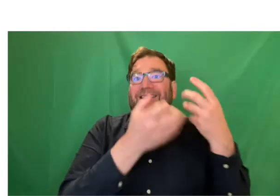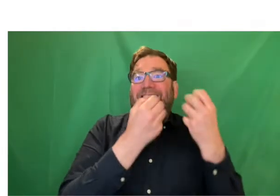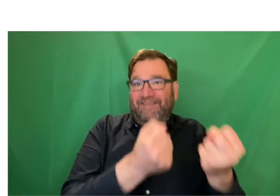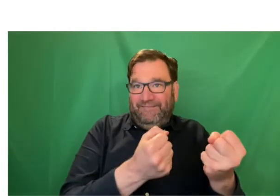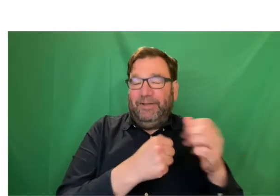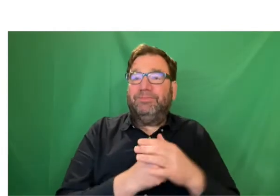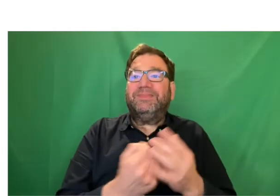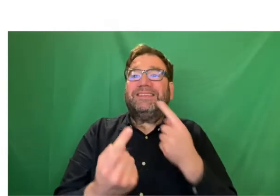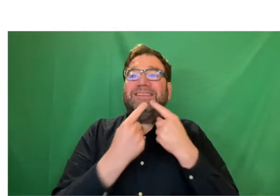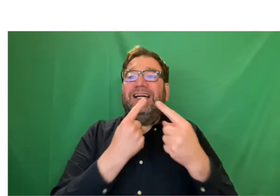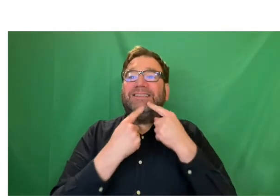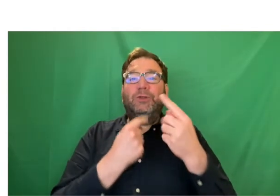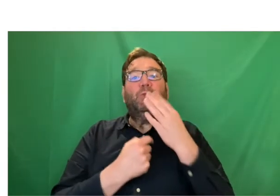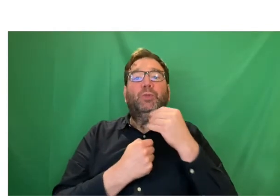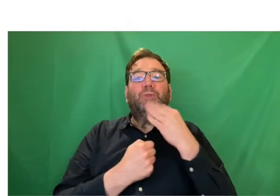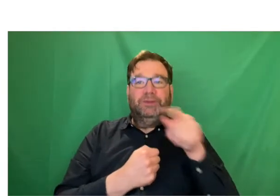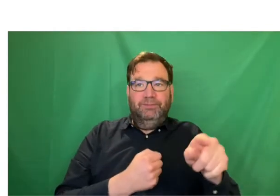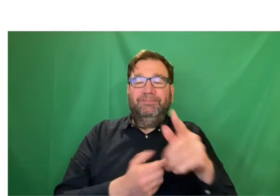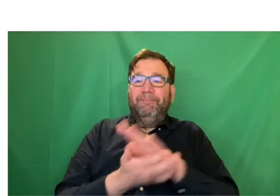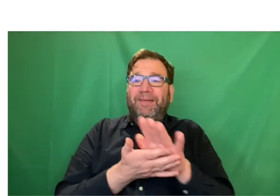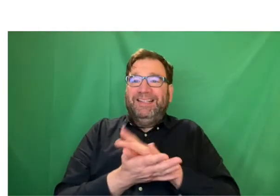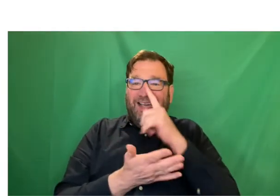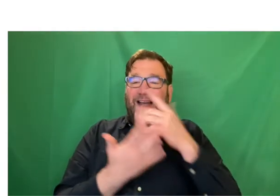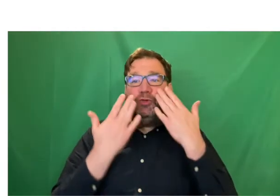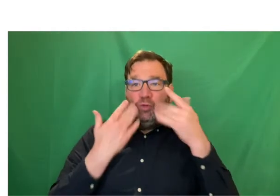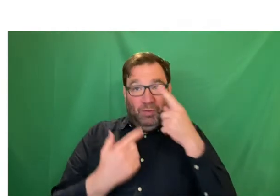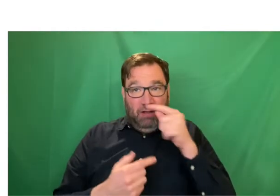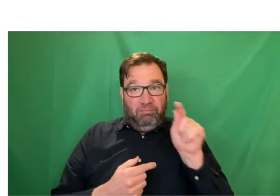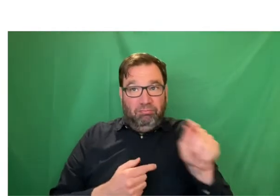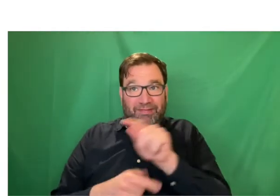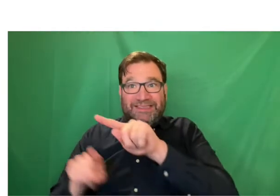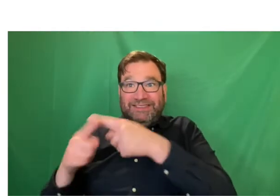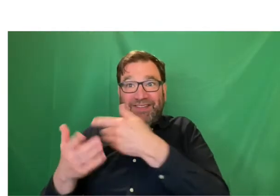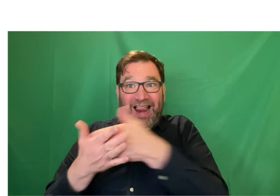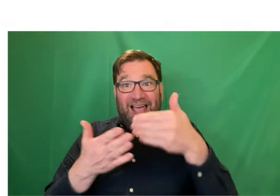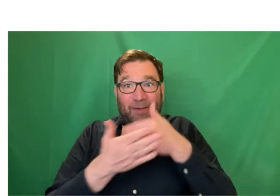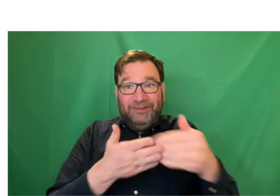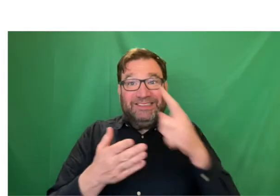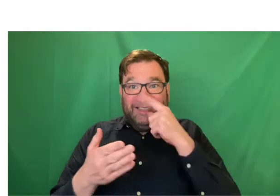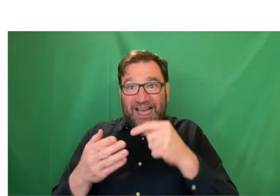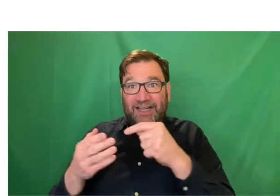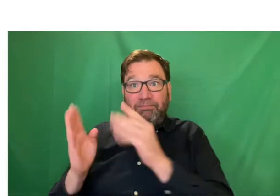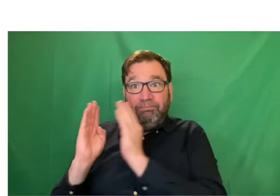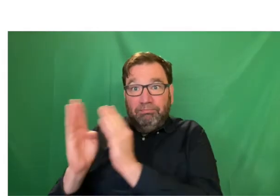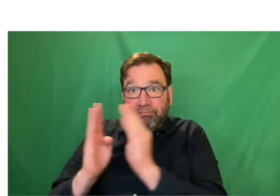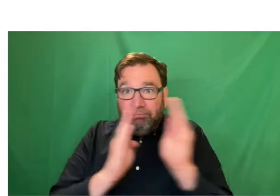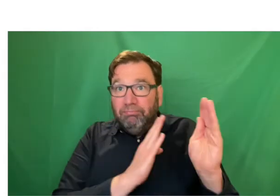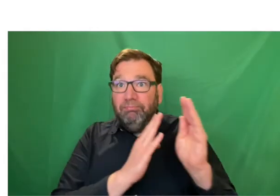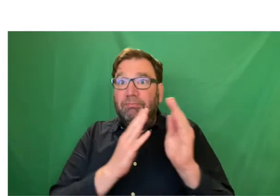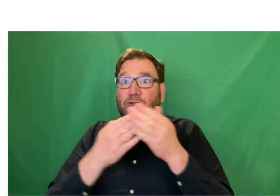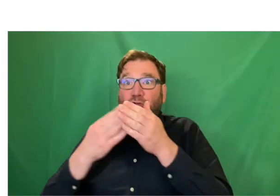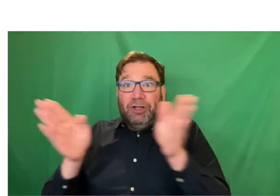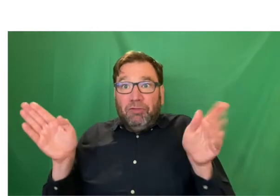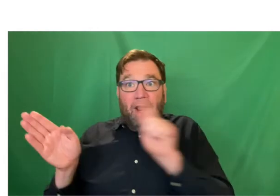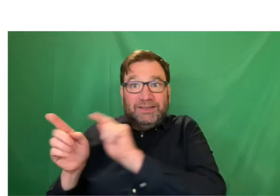available. This dataset is mainly used to test the cross-lingual generalization performance.